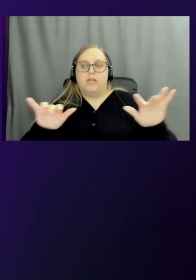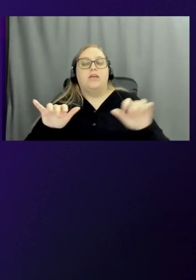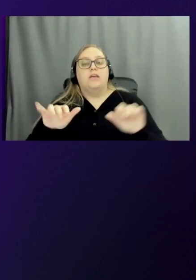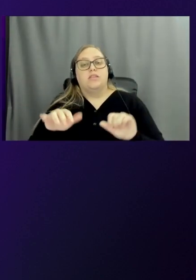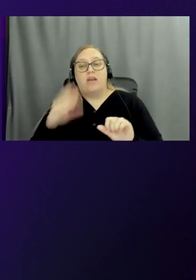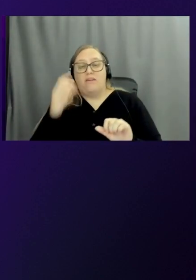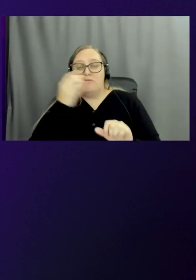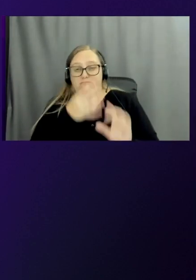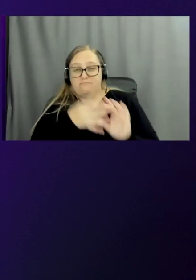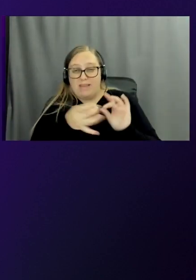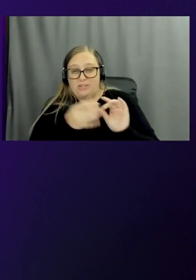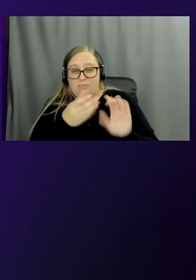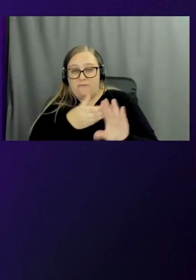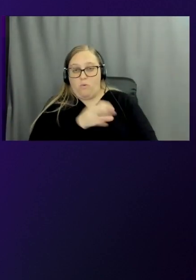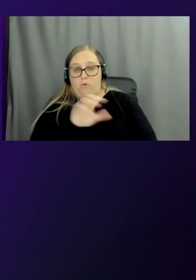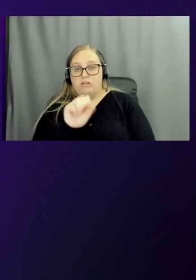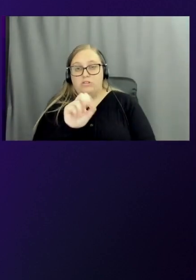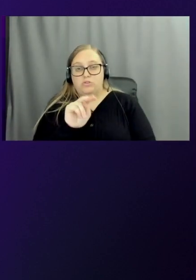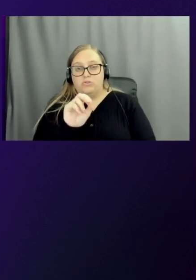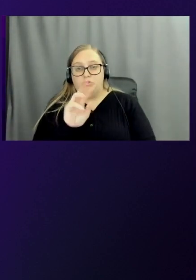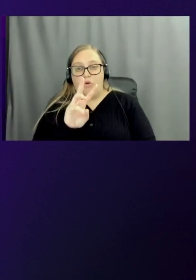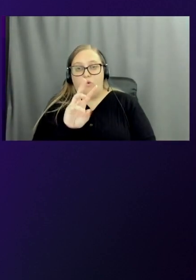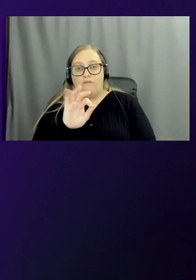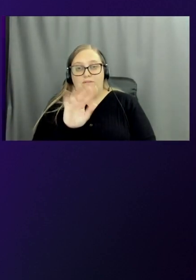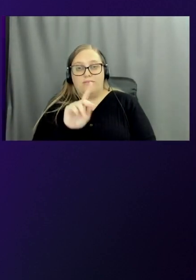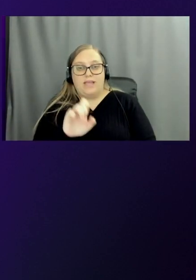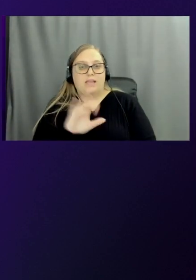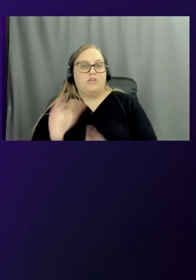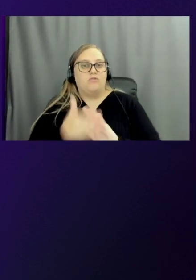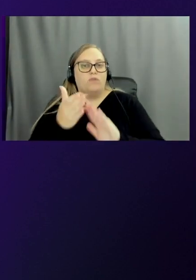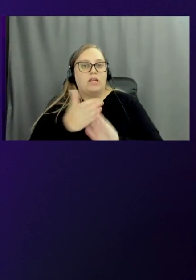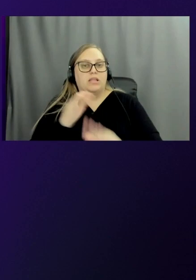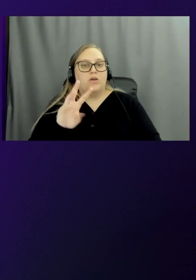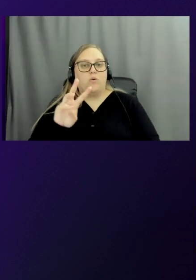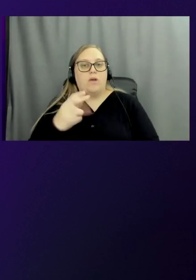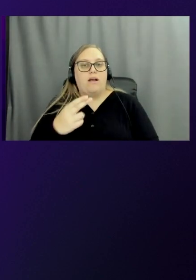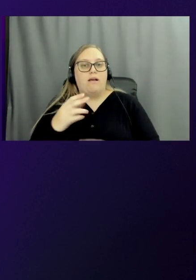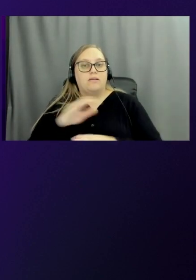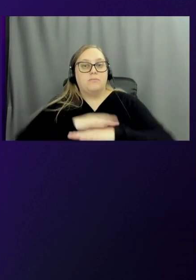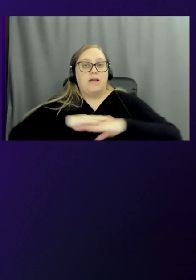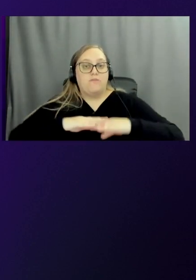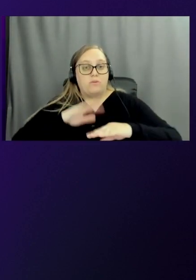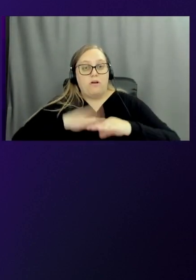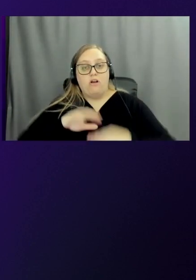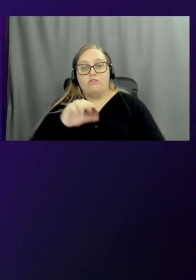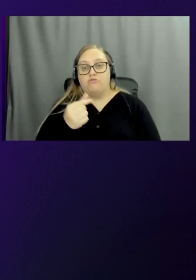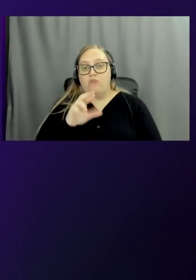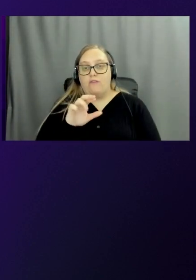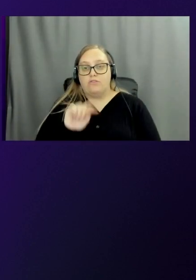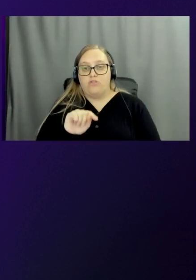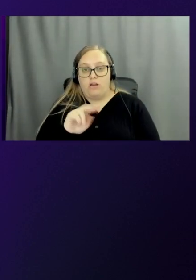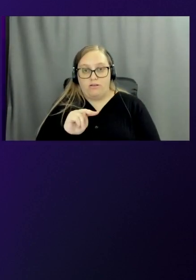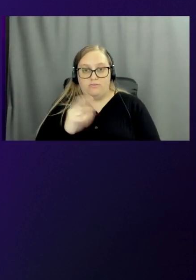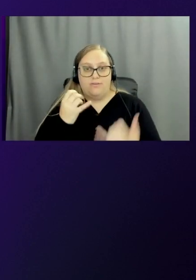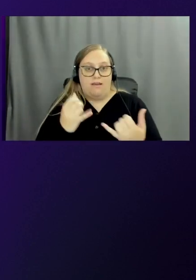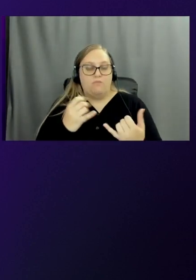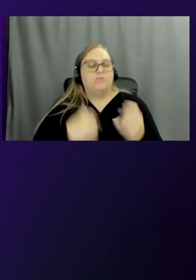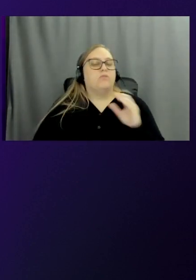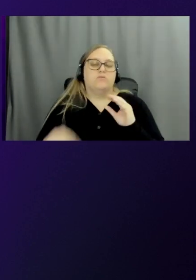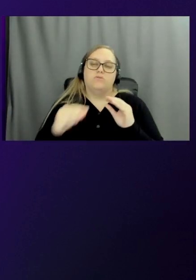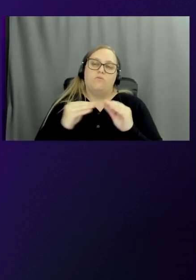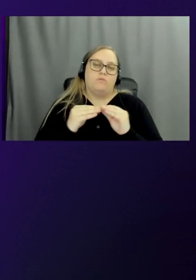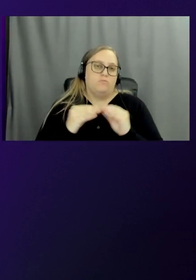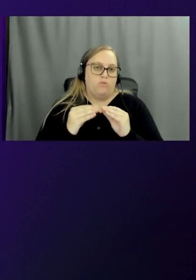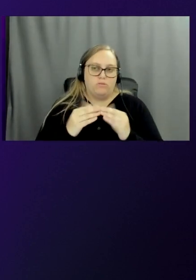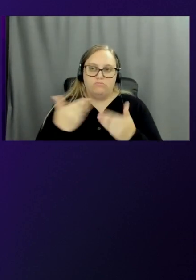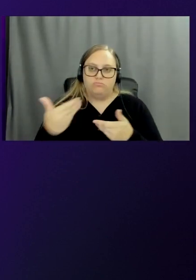another example here. They're running their entire data warehouse platform on AWS, now on Graviton, and there's a lot more to come here. So SAP